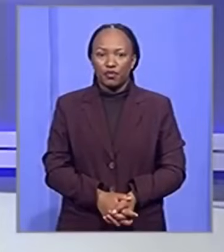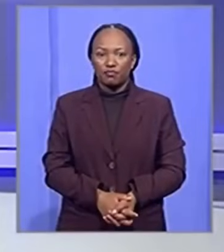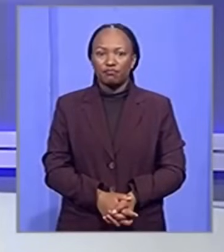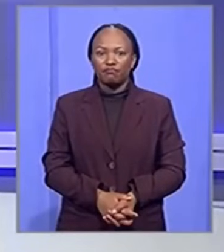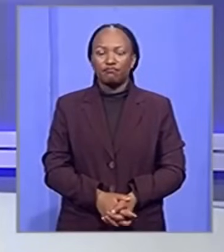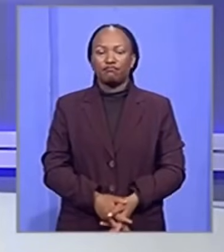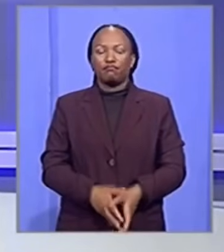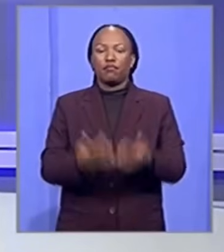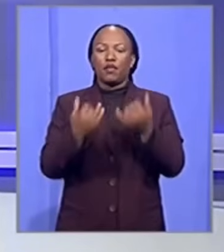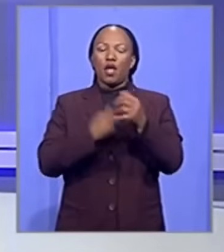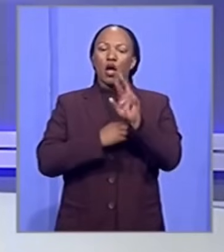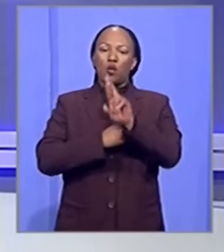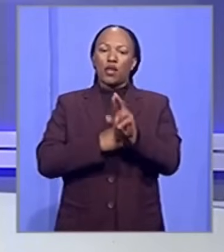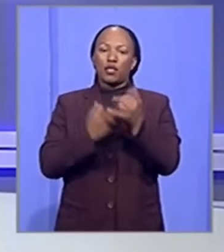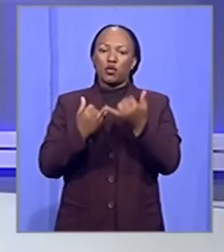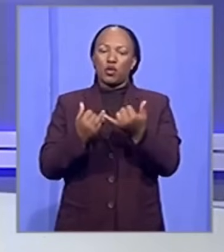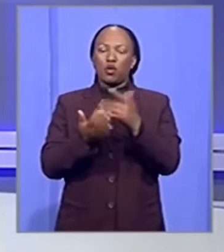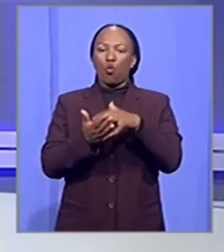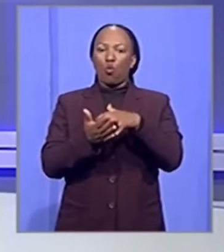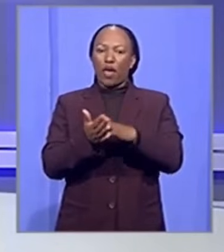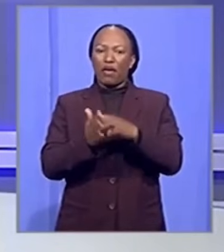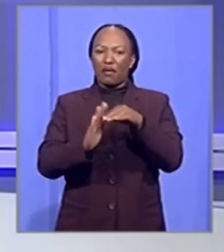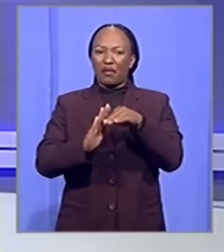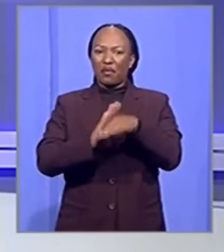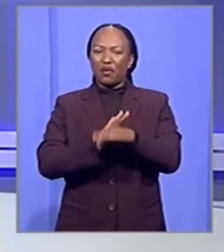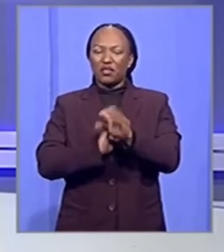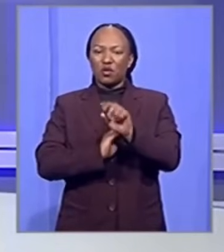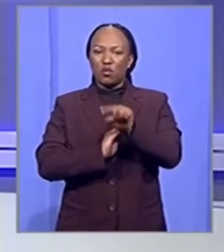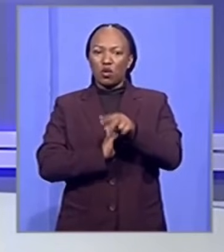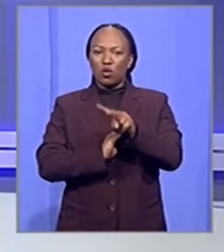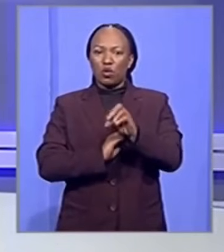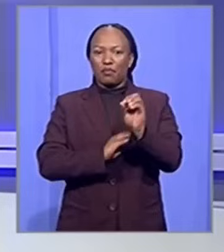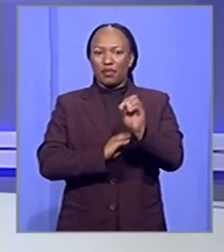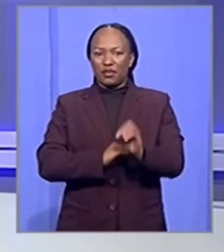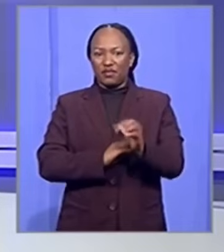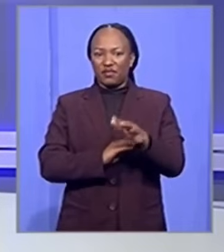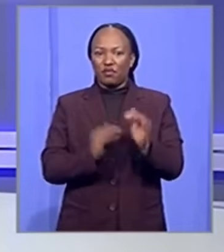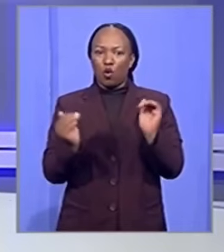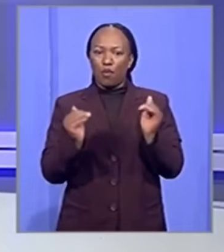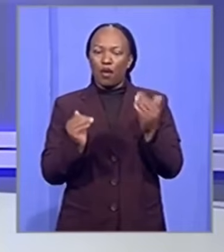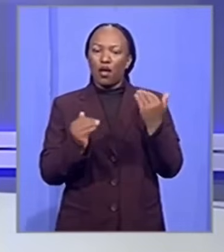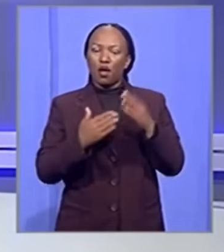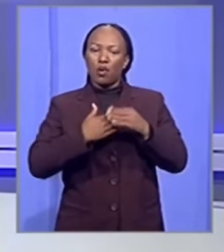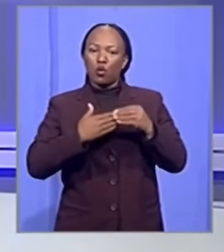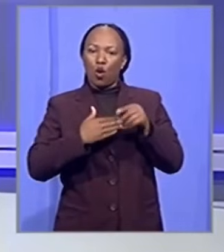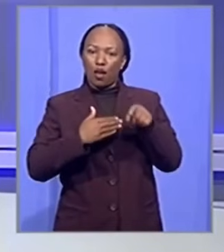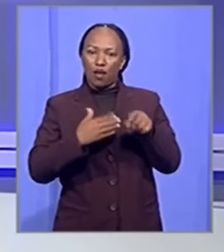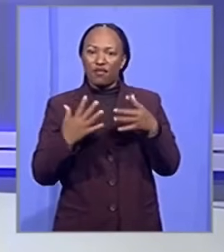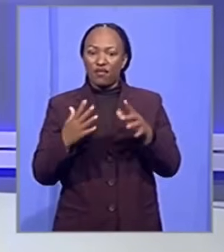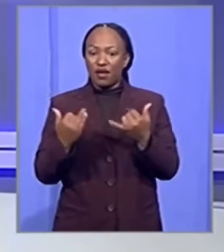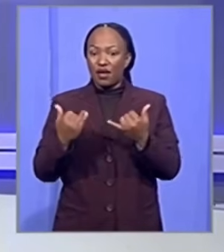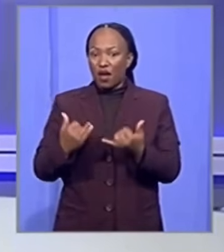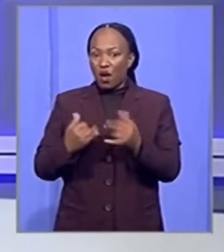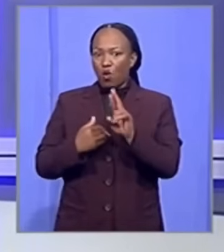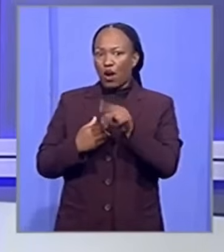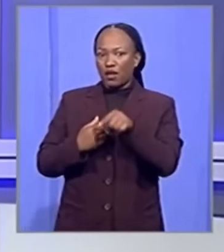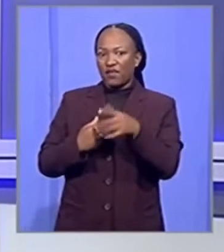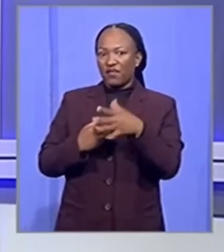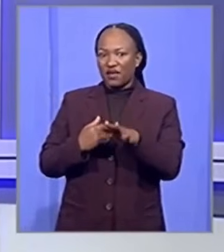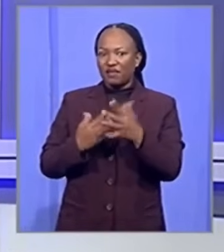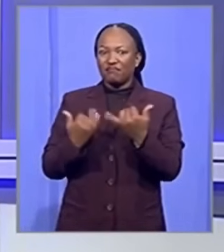Boleng ba ranta bo ile ba fokola ka 0.20% ha bo bapiswa le ba dolara mo ranta e ileng ya